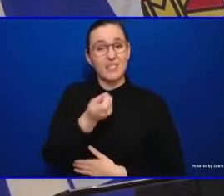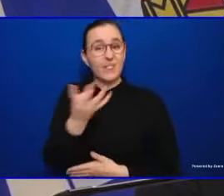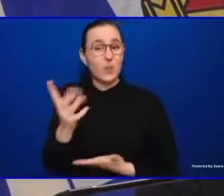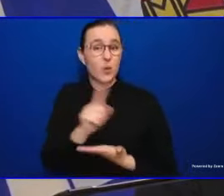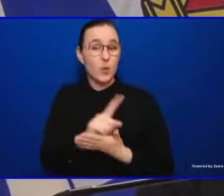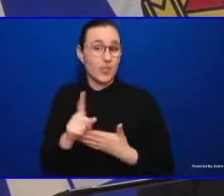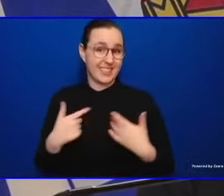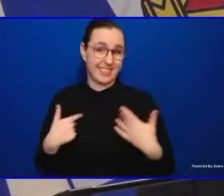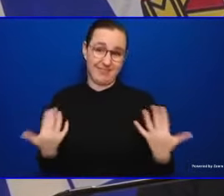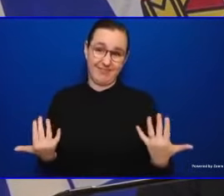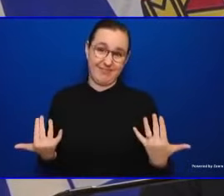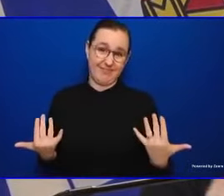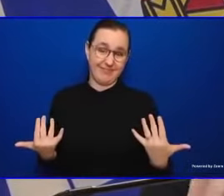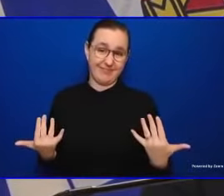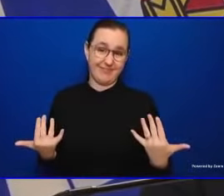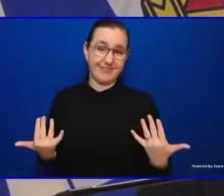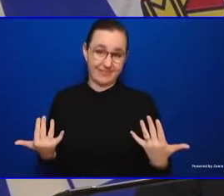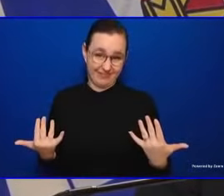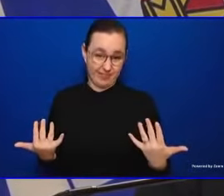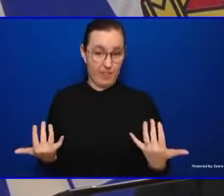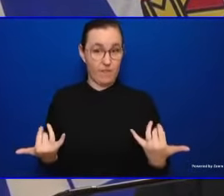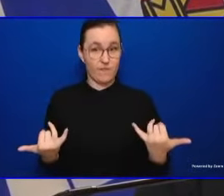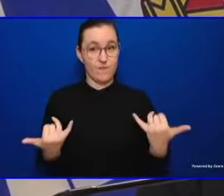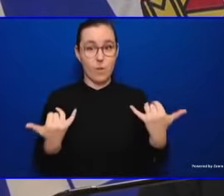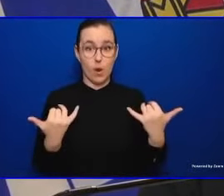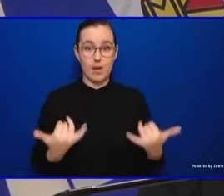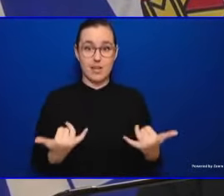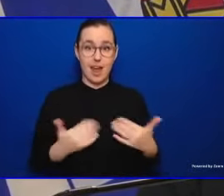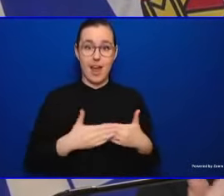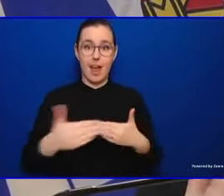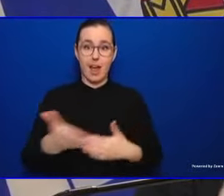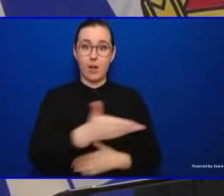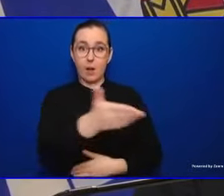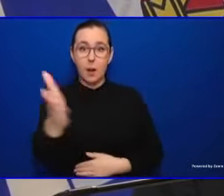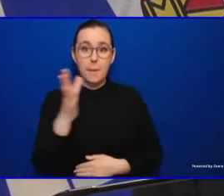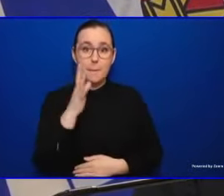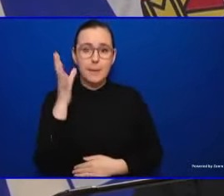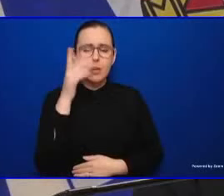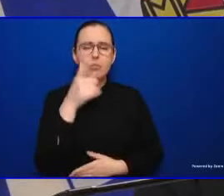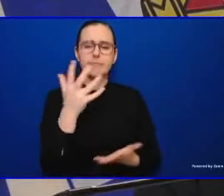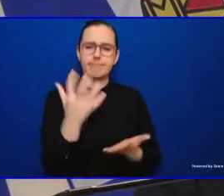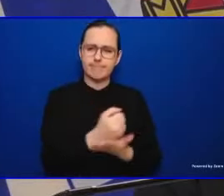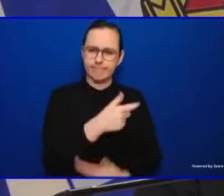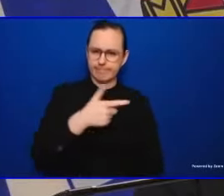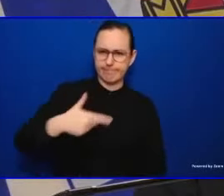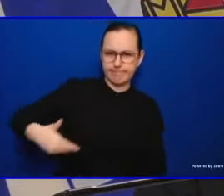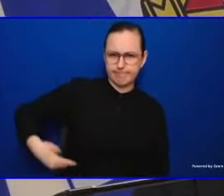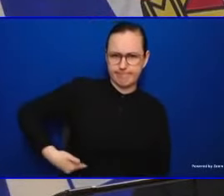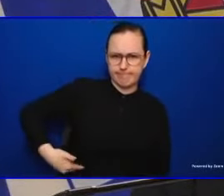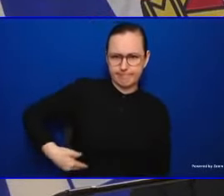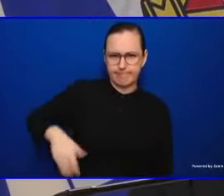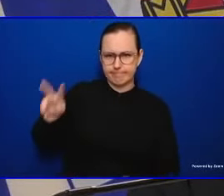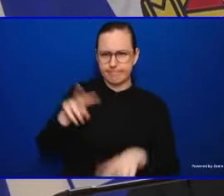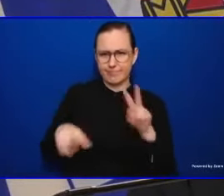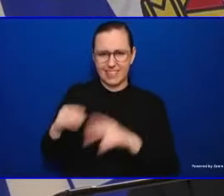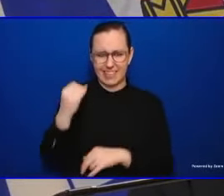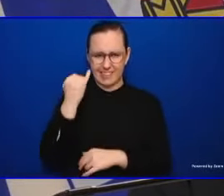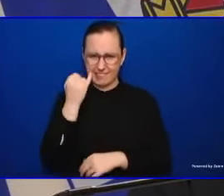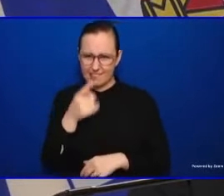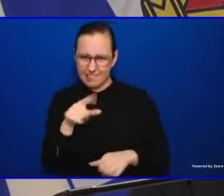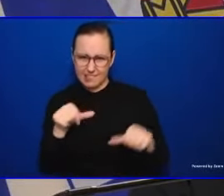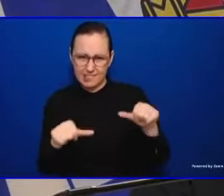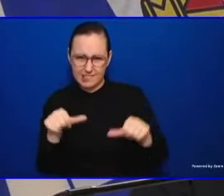and, you know, parents know kids, and if in doubt, keep them home for a day. If it's getting better and resolving, then you can go back into